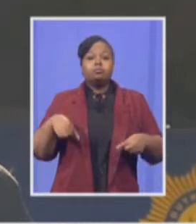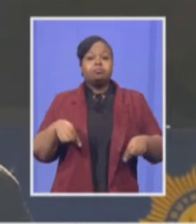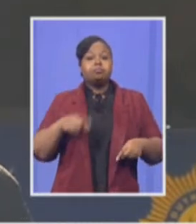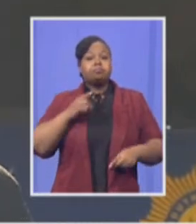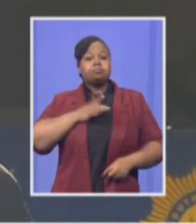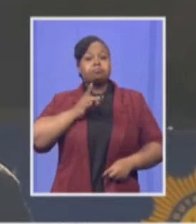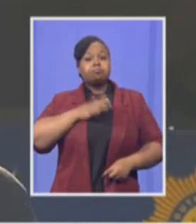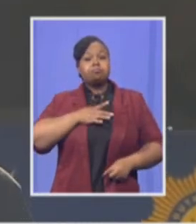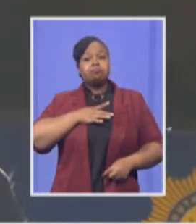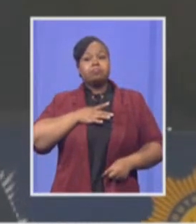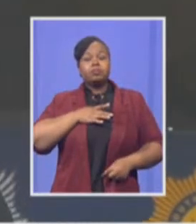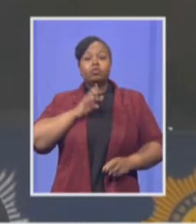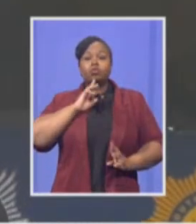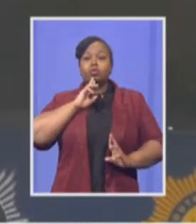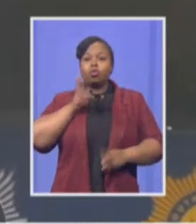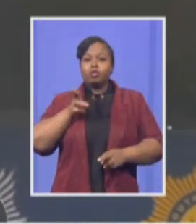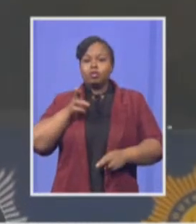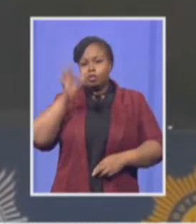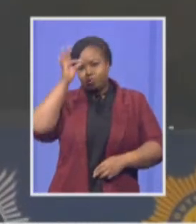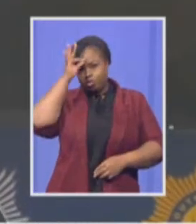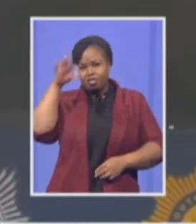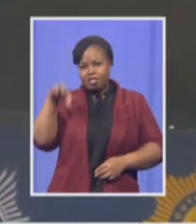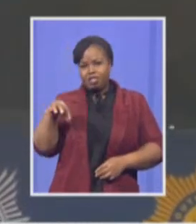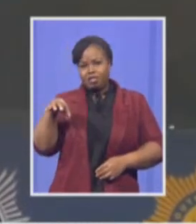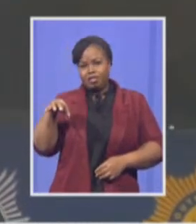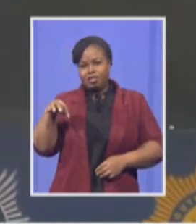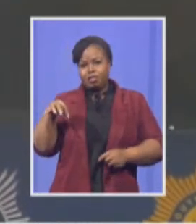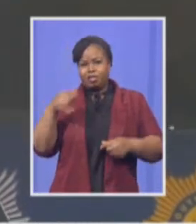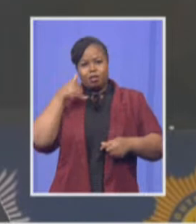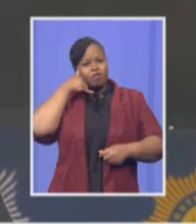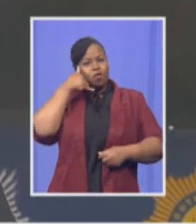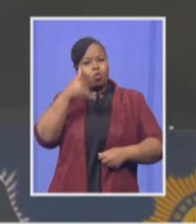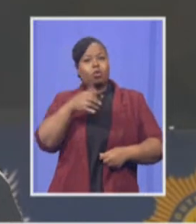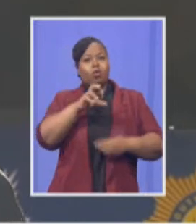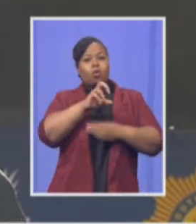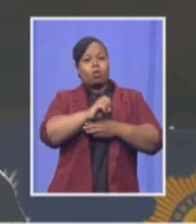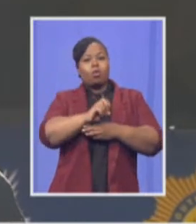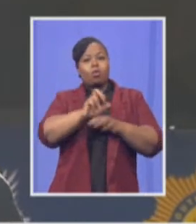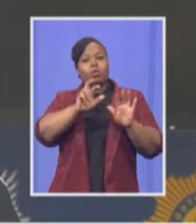ukuwaceba estation uwacebe kule number ethi 08